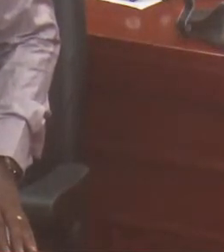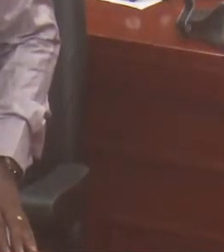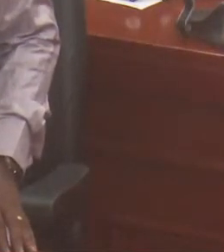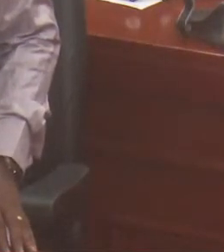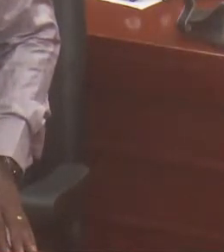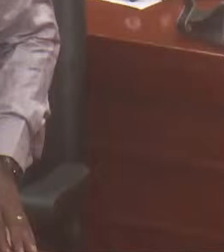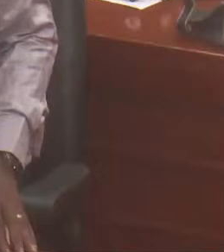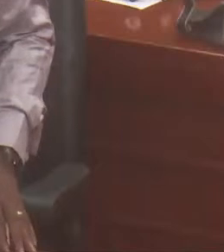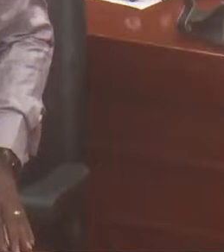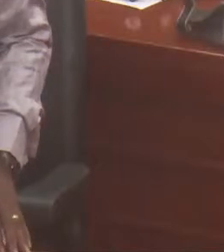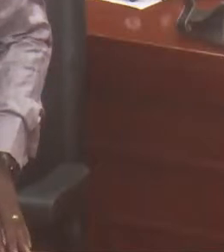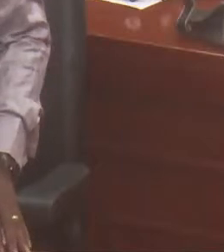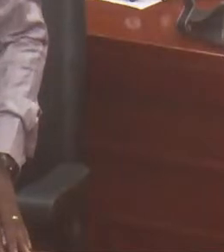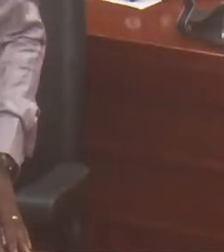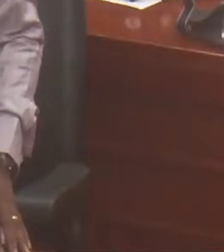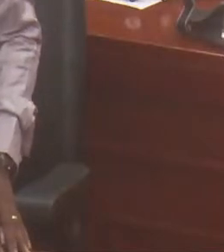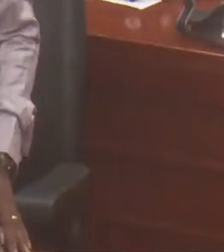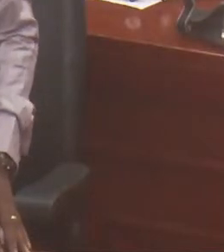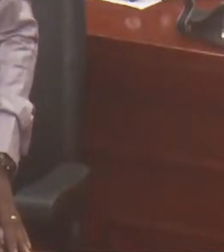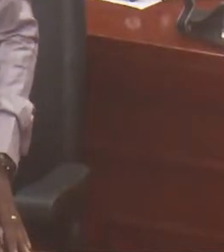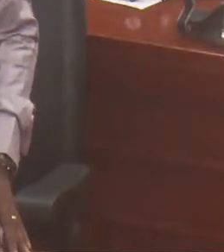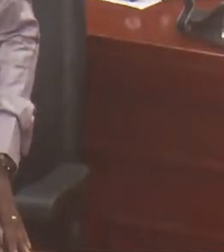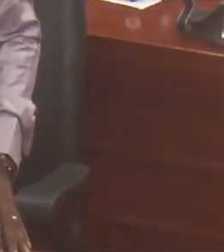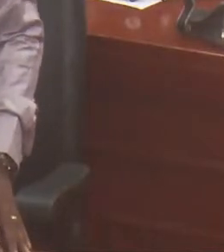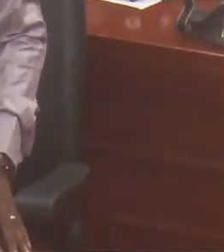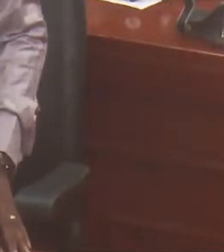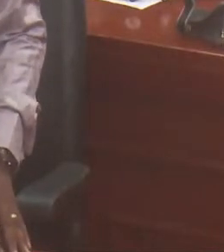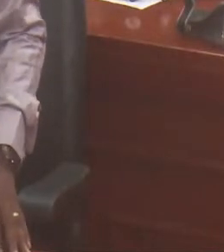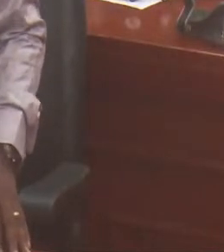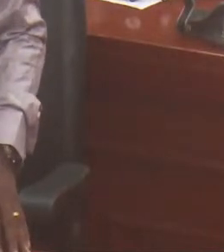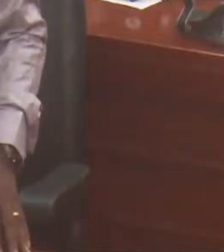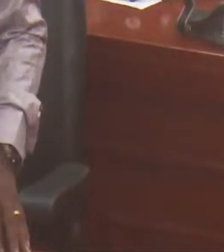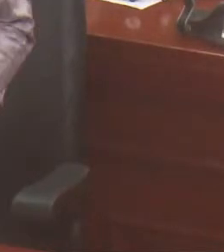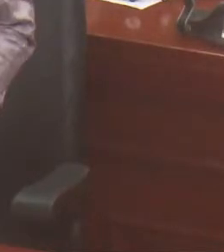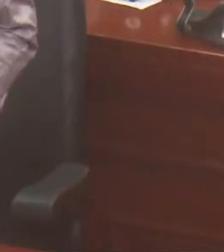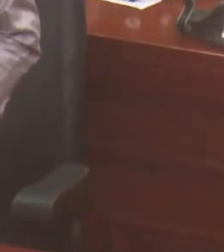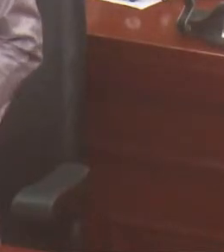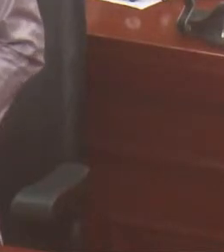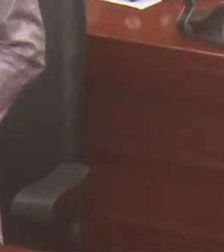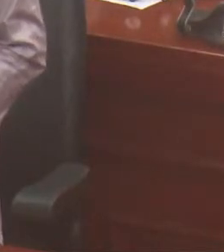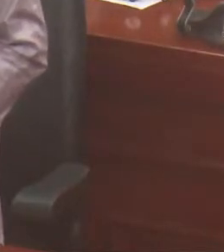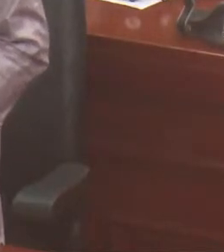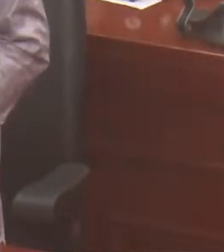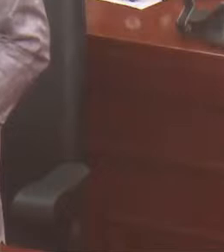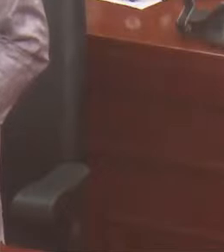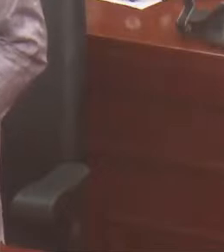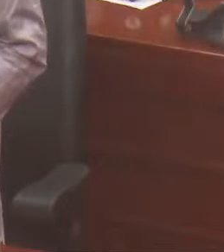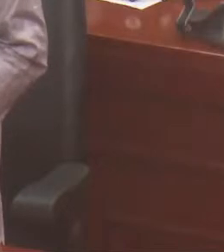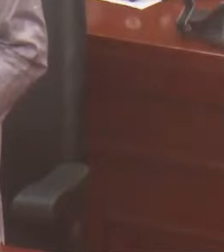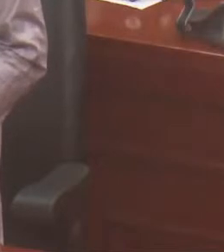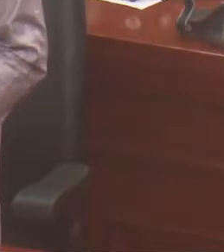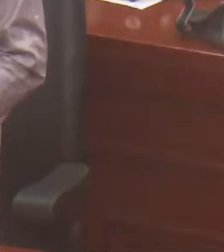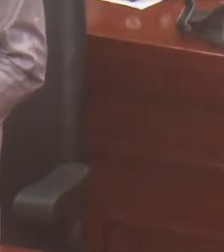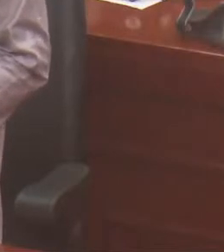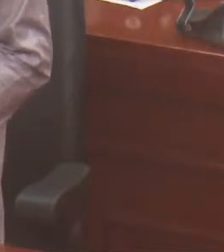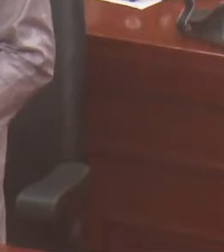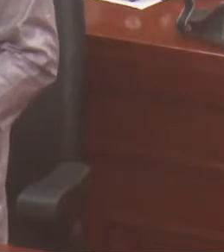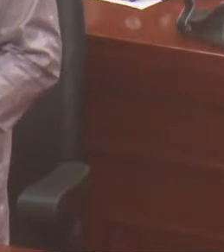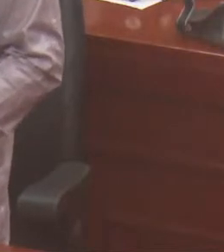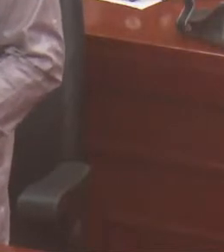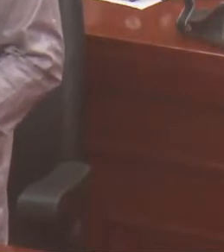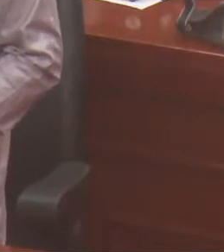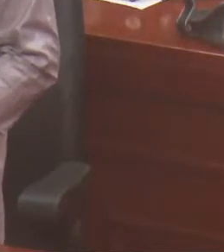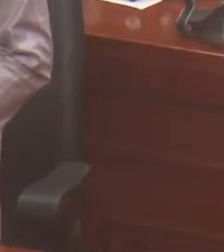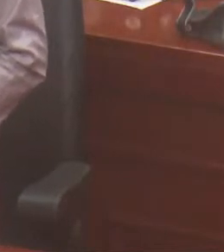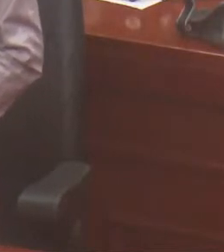and thereby deepen international cooperation and relations. I'm confident that our two nations